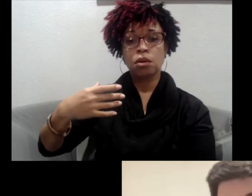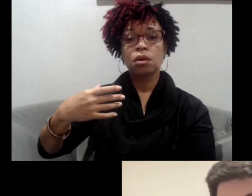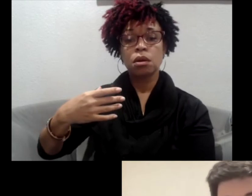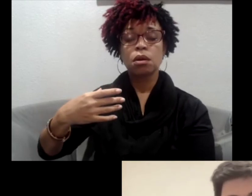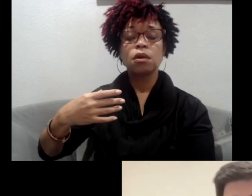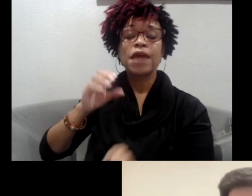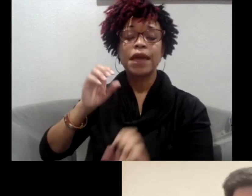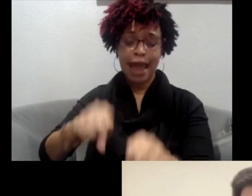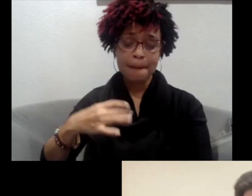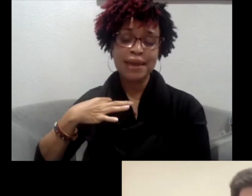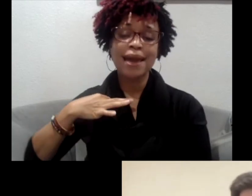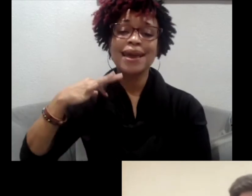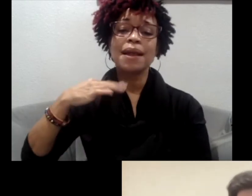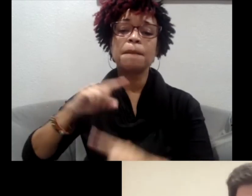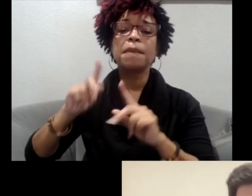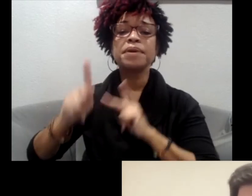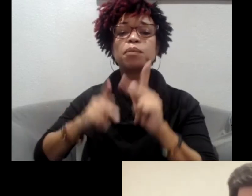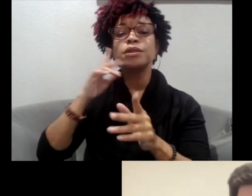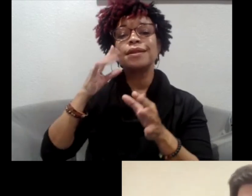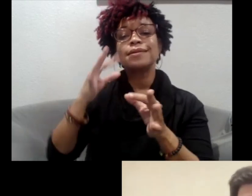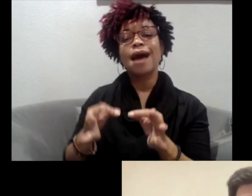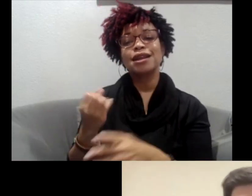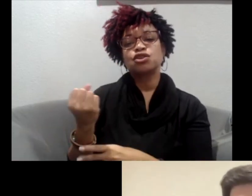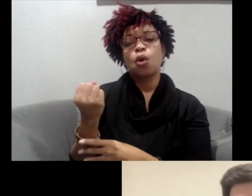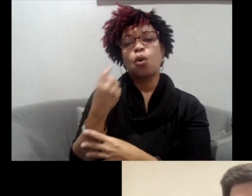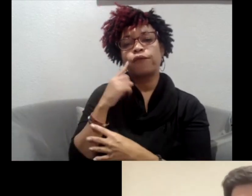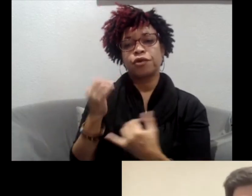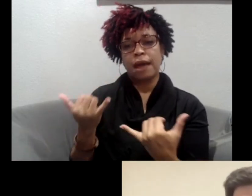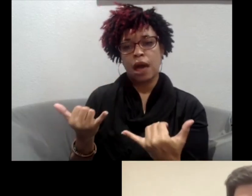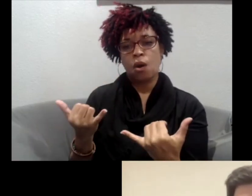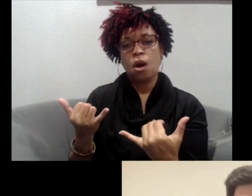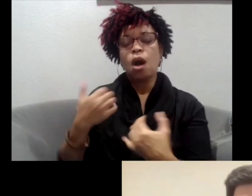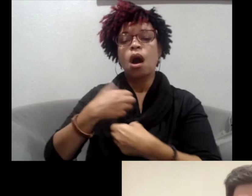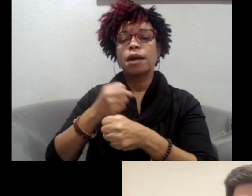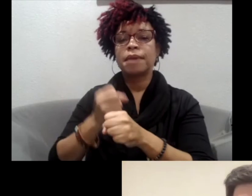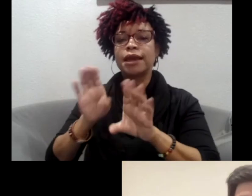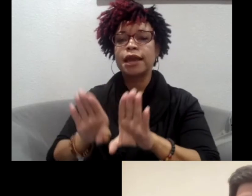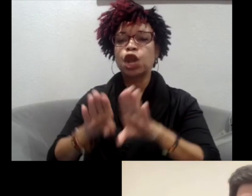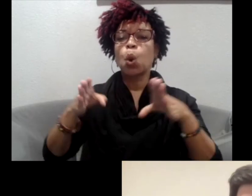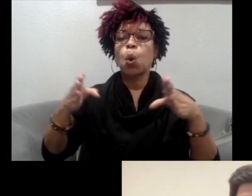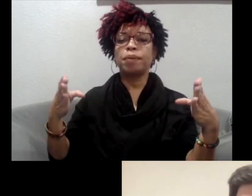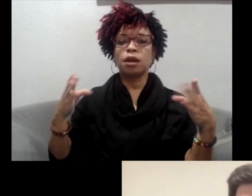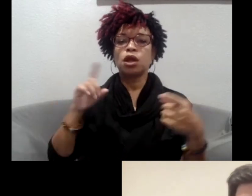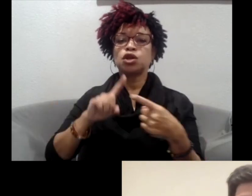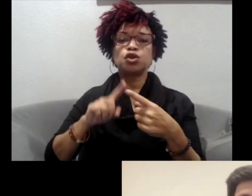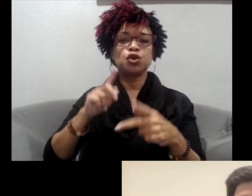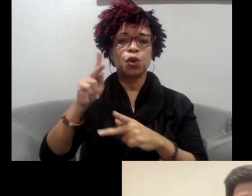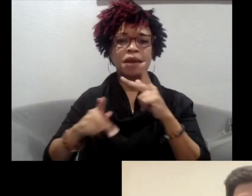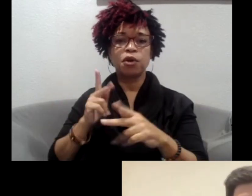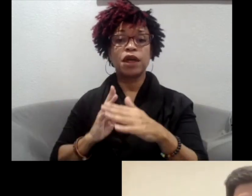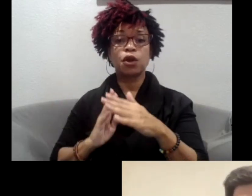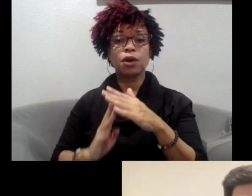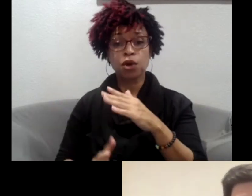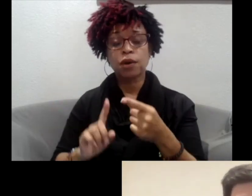but folks decided to hold for now on making it open to those who are undocumented